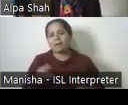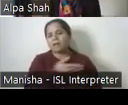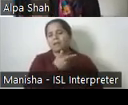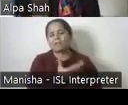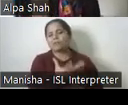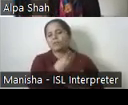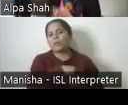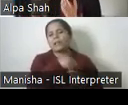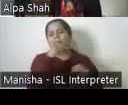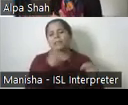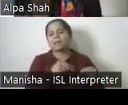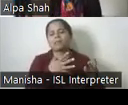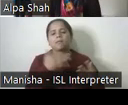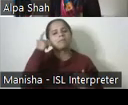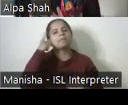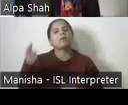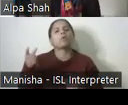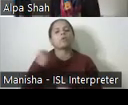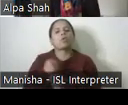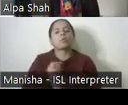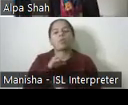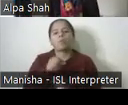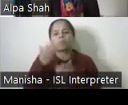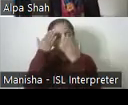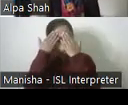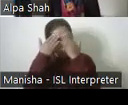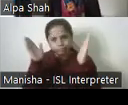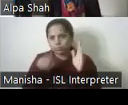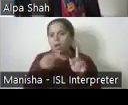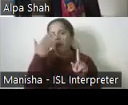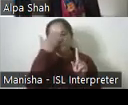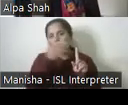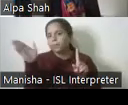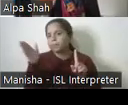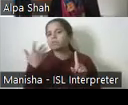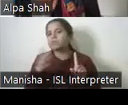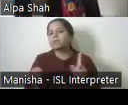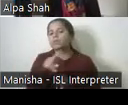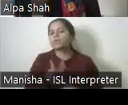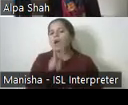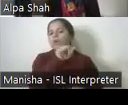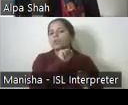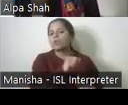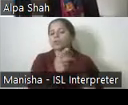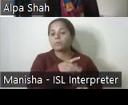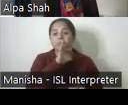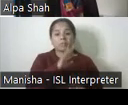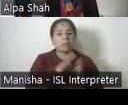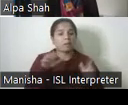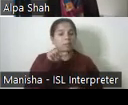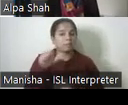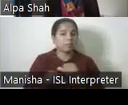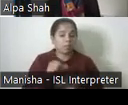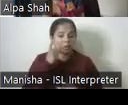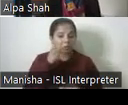its riches. And that has led to the destruction of those values. And specifically, two major processes have had a